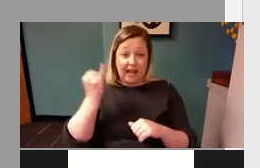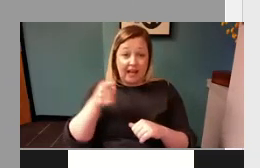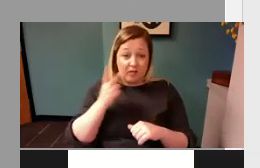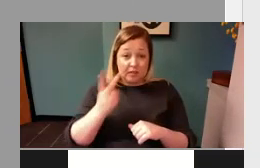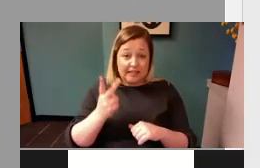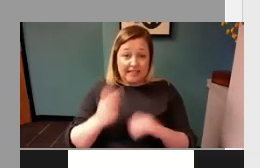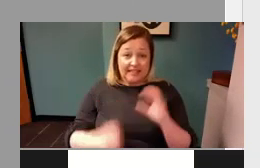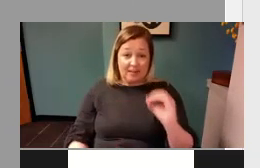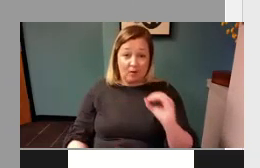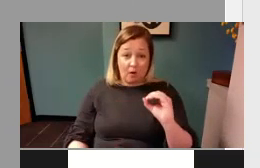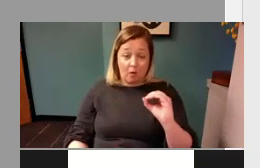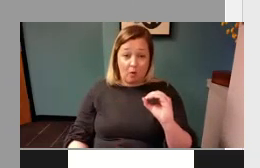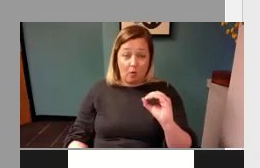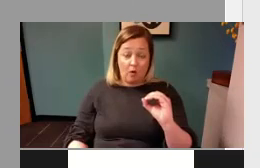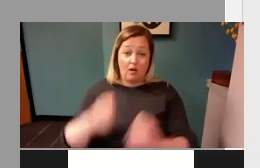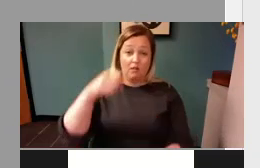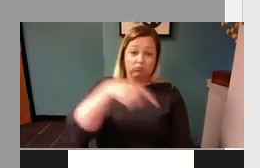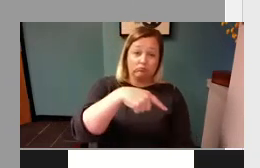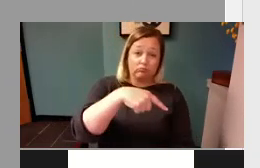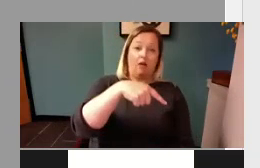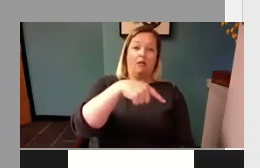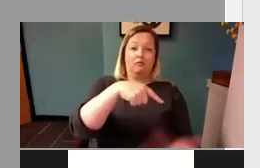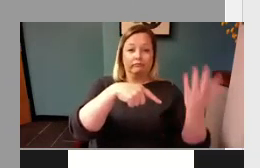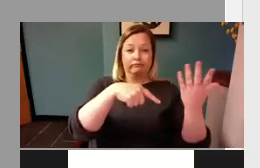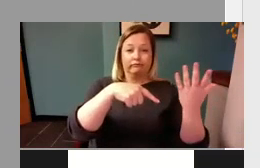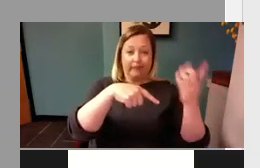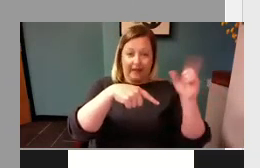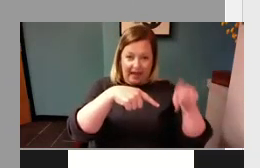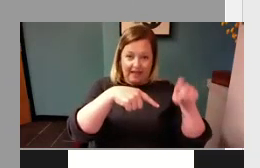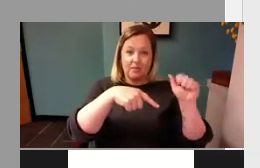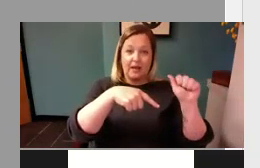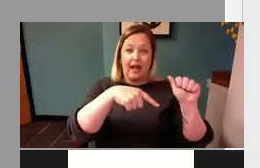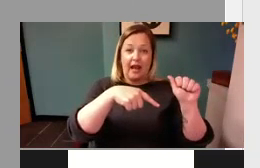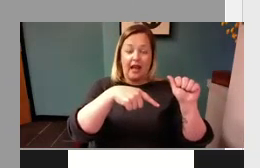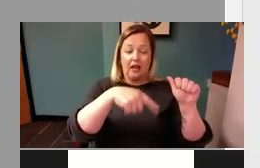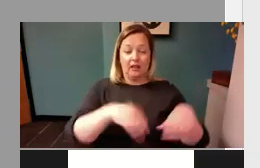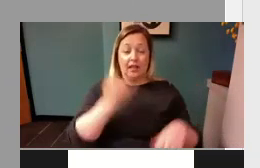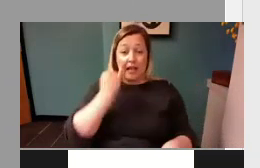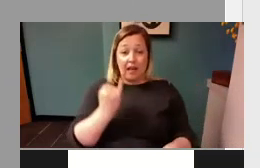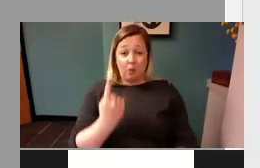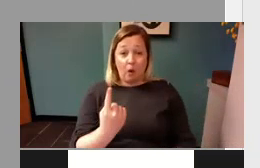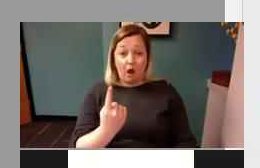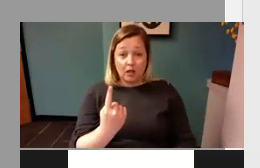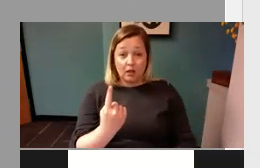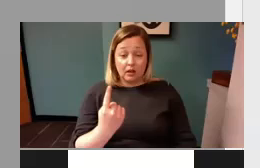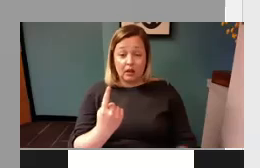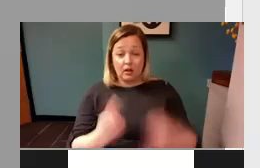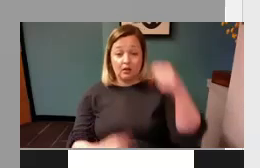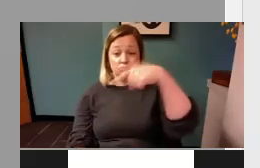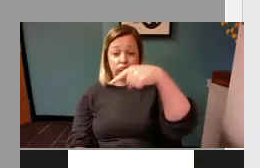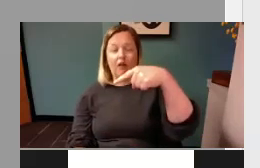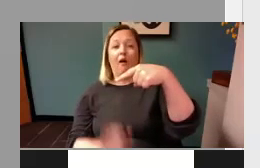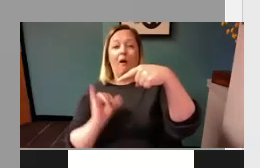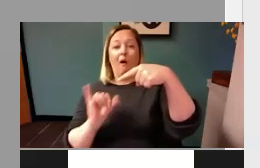be A. On the other hand, you see a 1, okay, so then you say it is either B, C, or D. This entire subtree